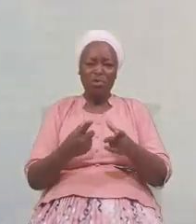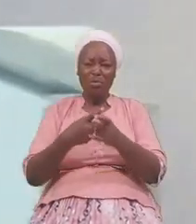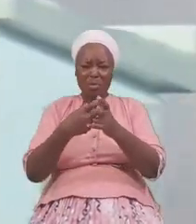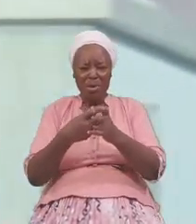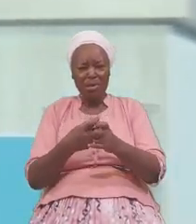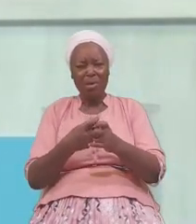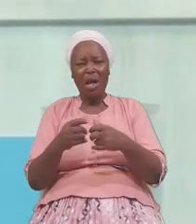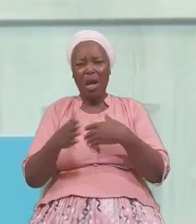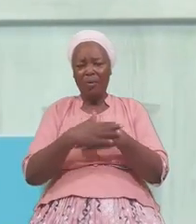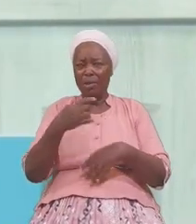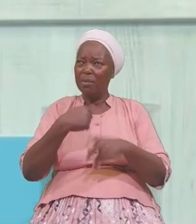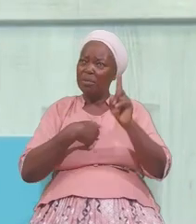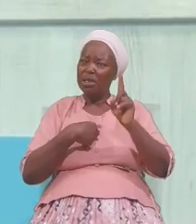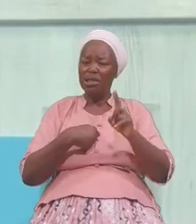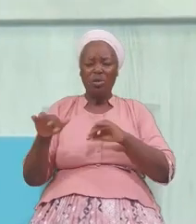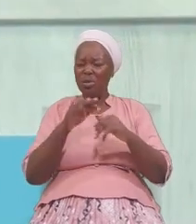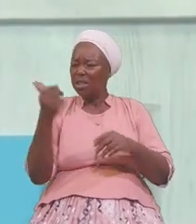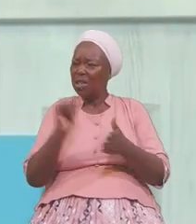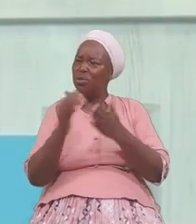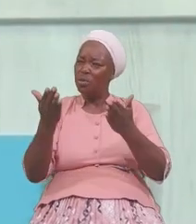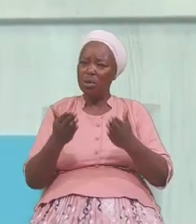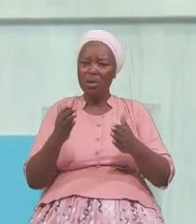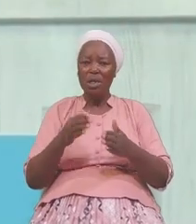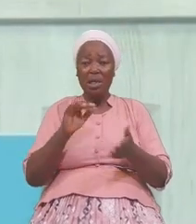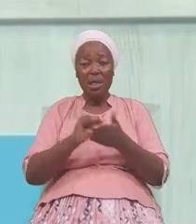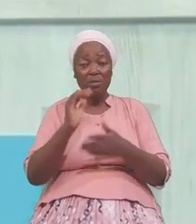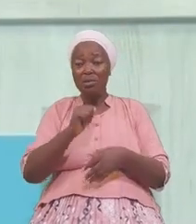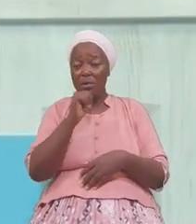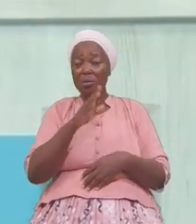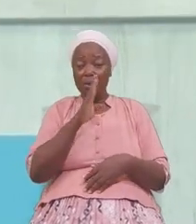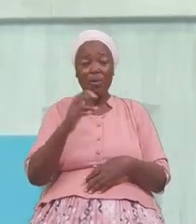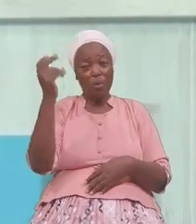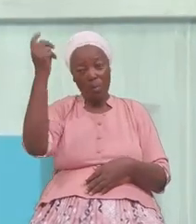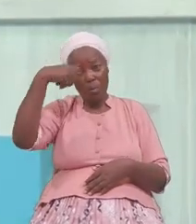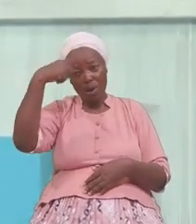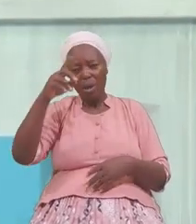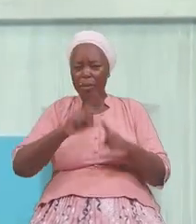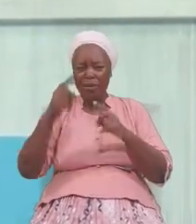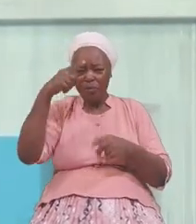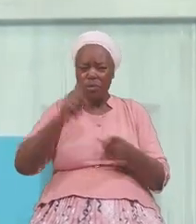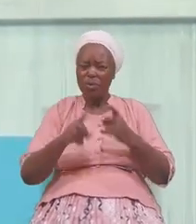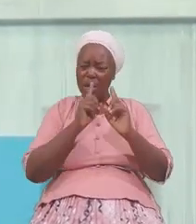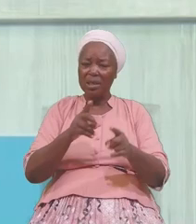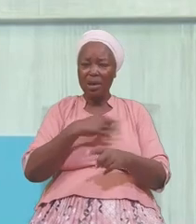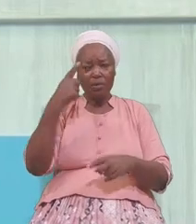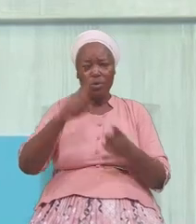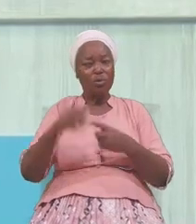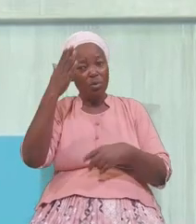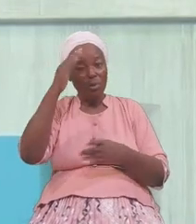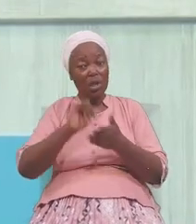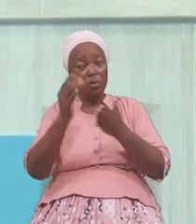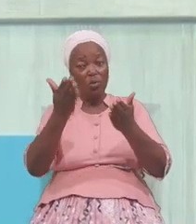me? Do what you want. That would be unwise. But for you to answer and for you to know, you want